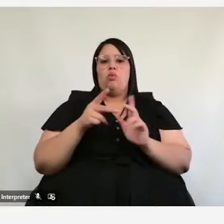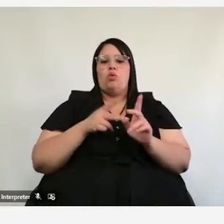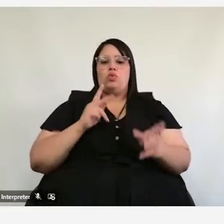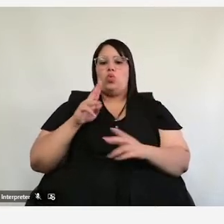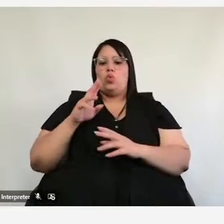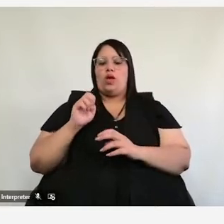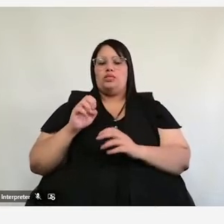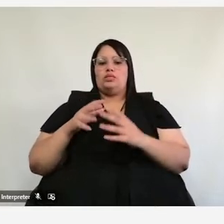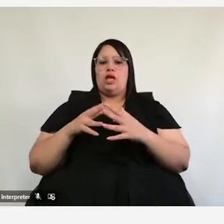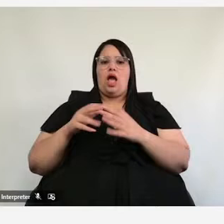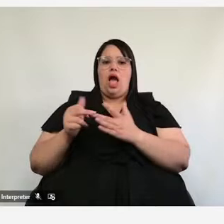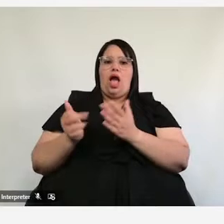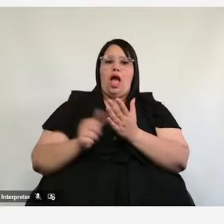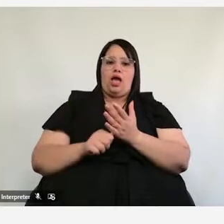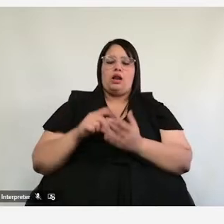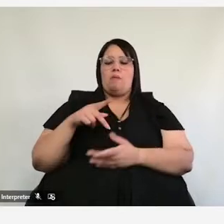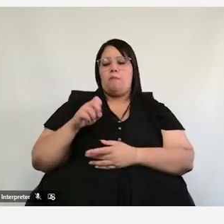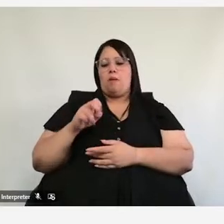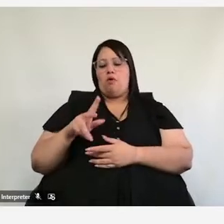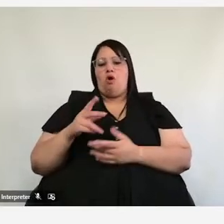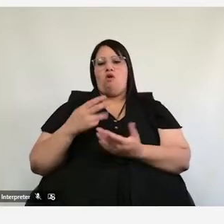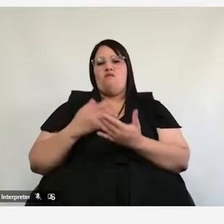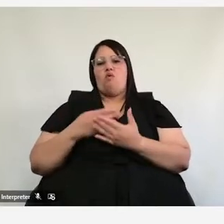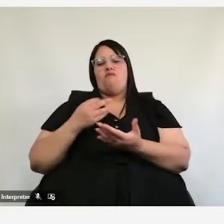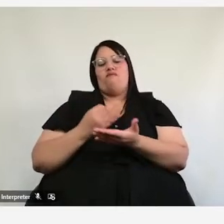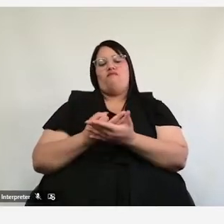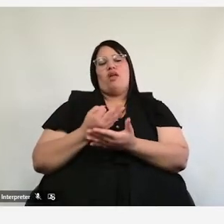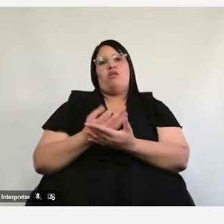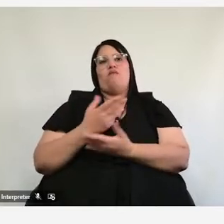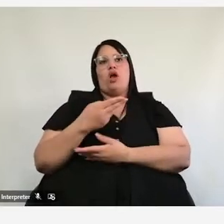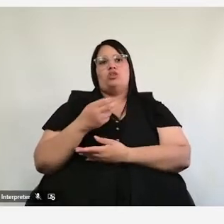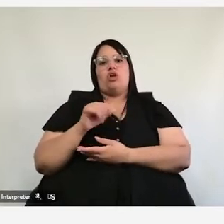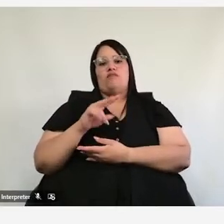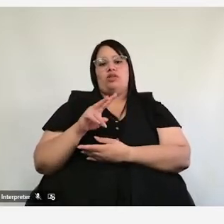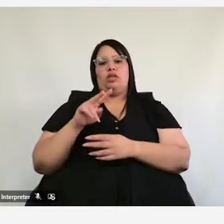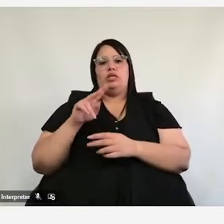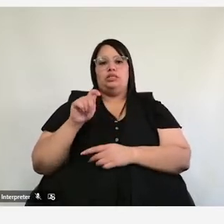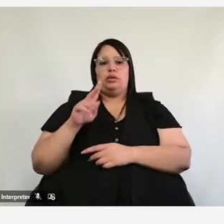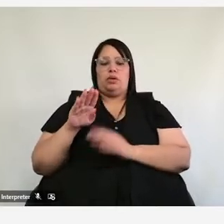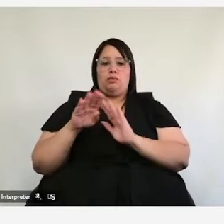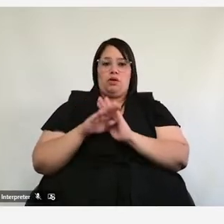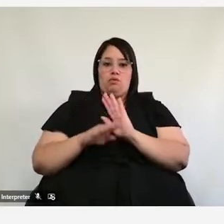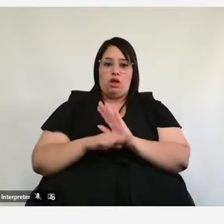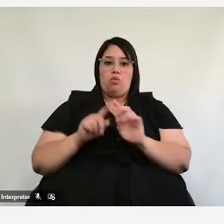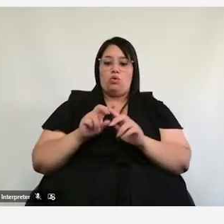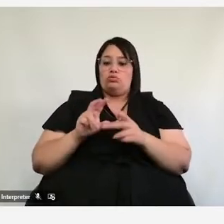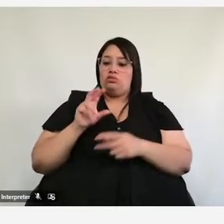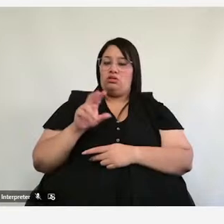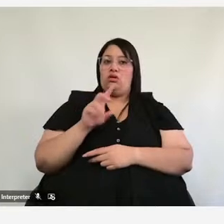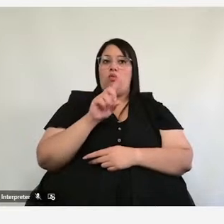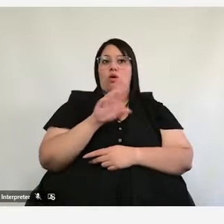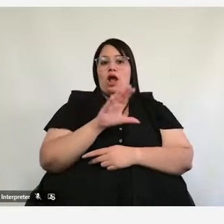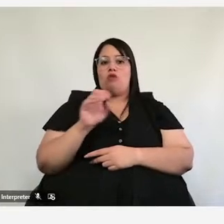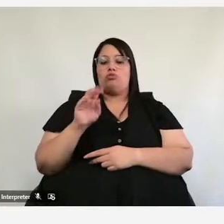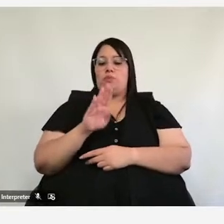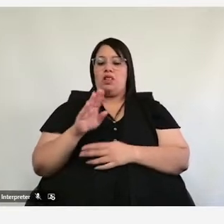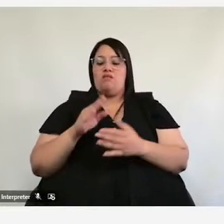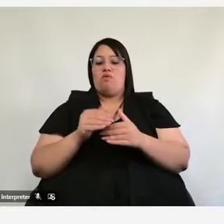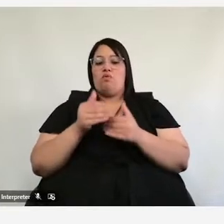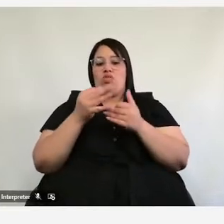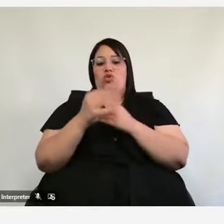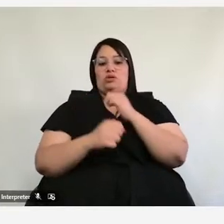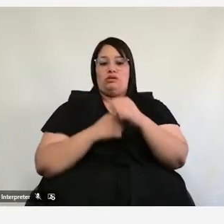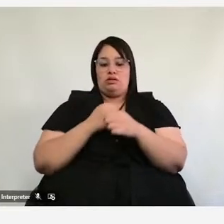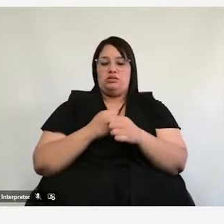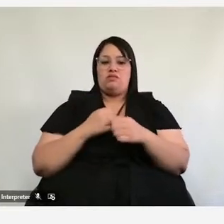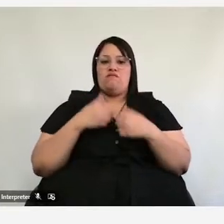and PEPFAR funding for HIV and TB programs. Despite an overall allocation of 100 billion rand over the MTEF,